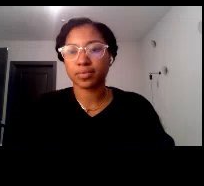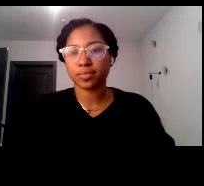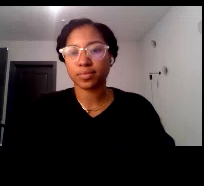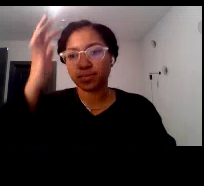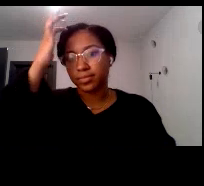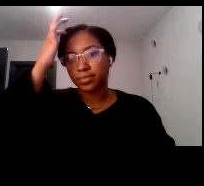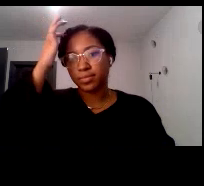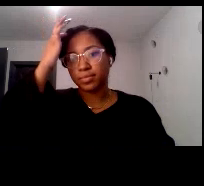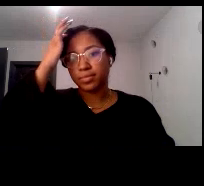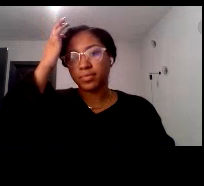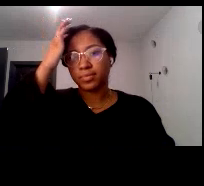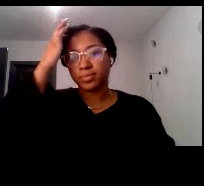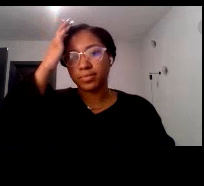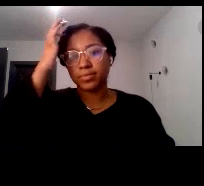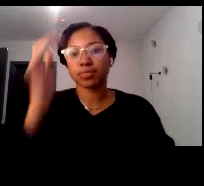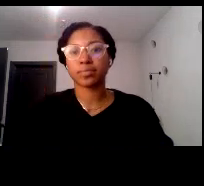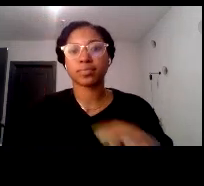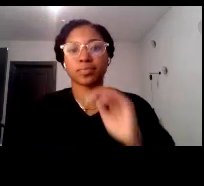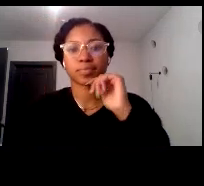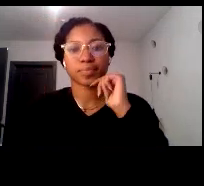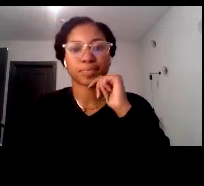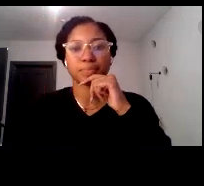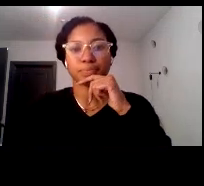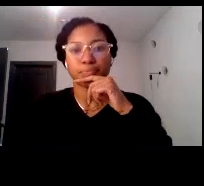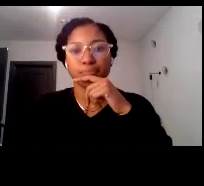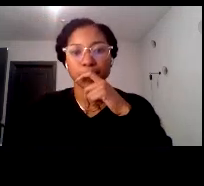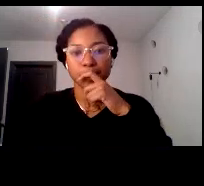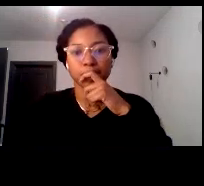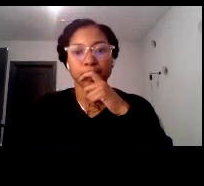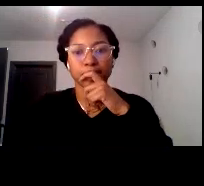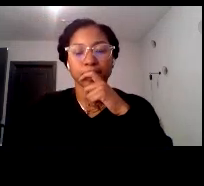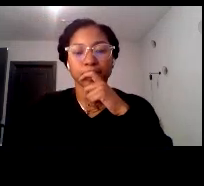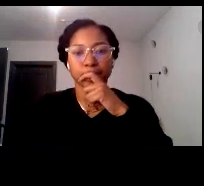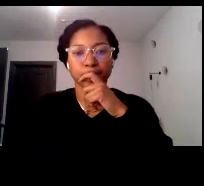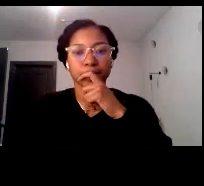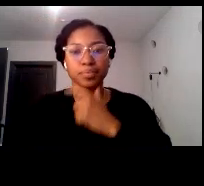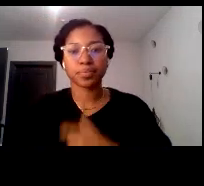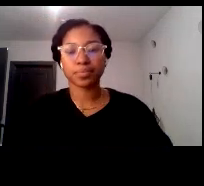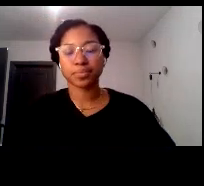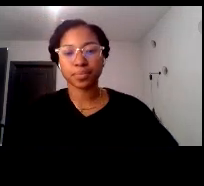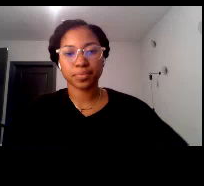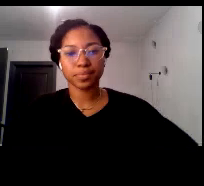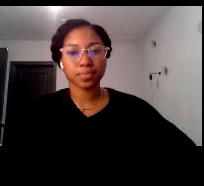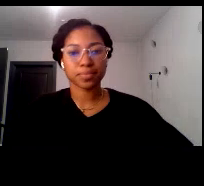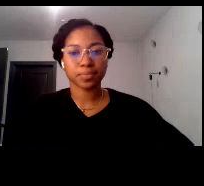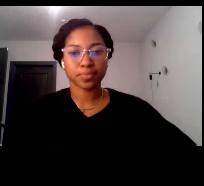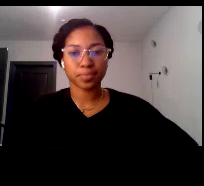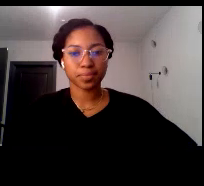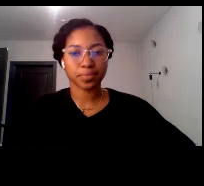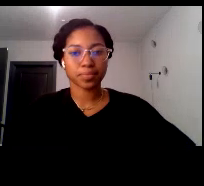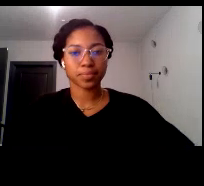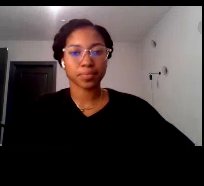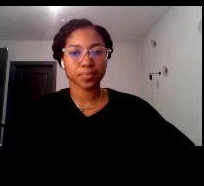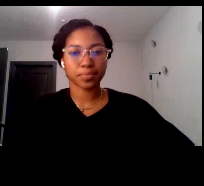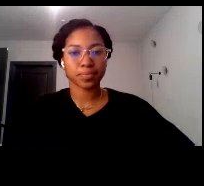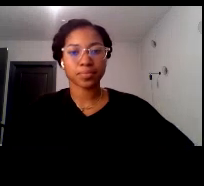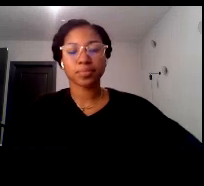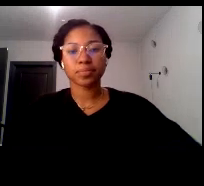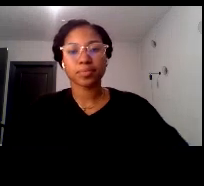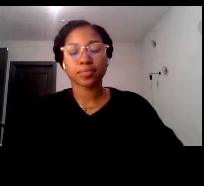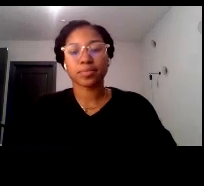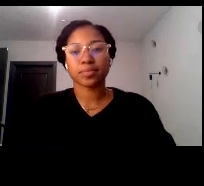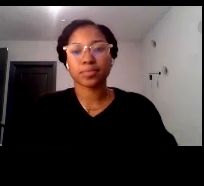you must complete this training and at least one staff member. I would highly recommend getting two people if that person who